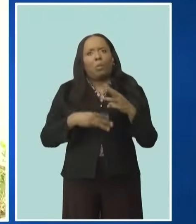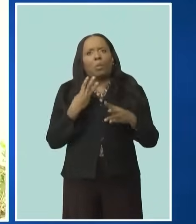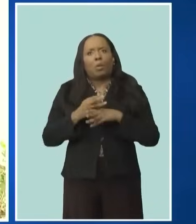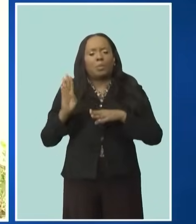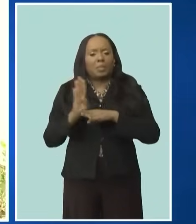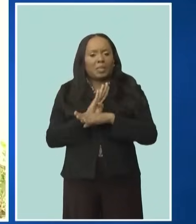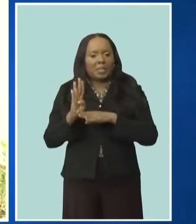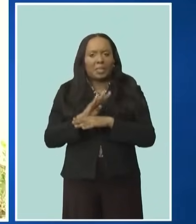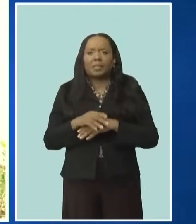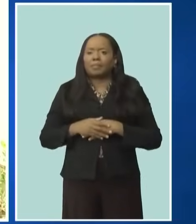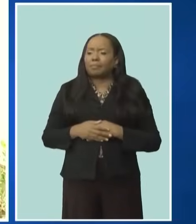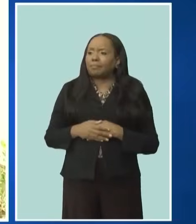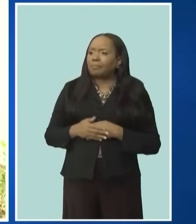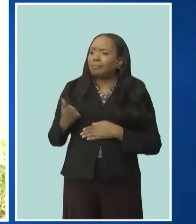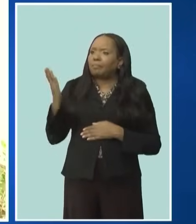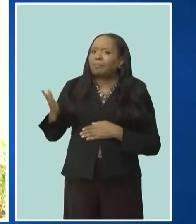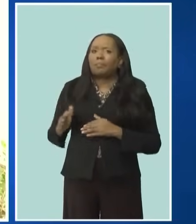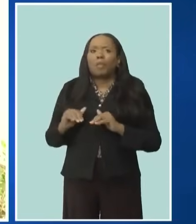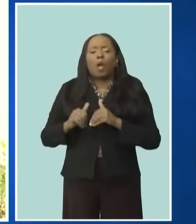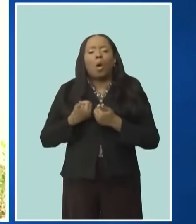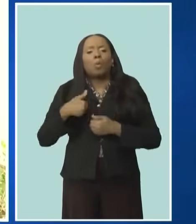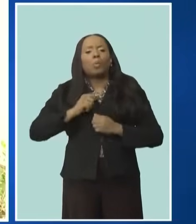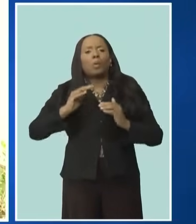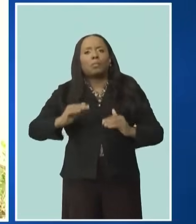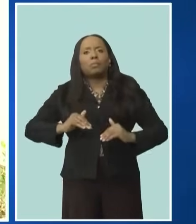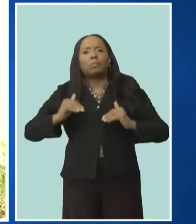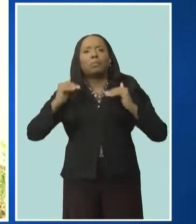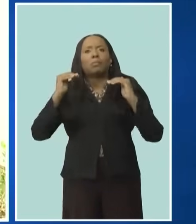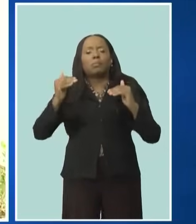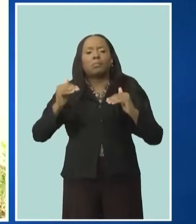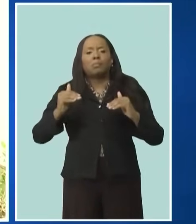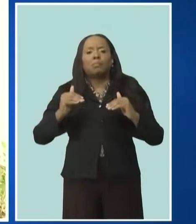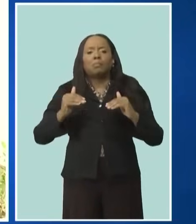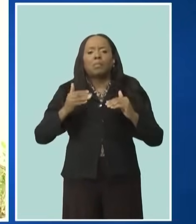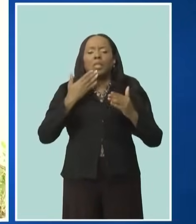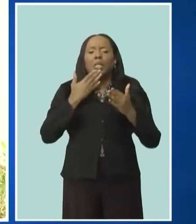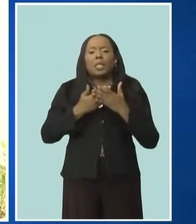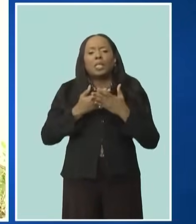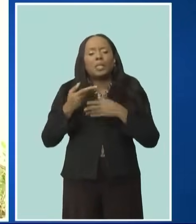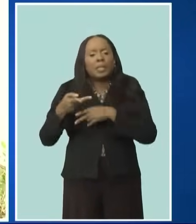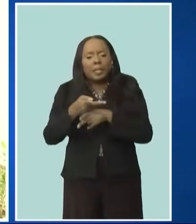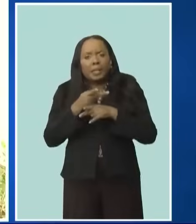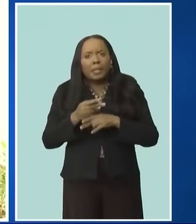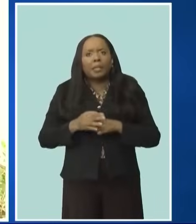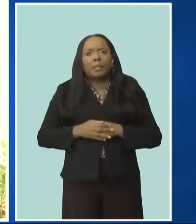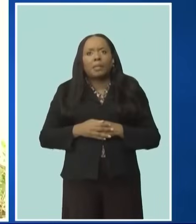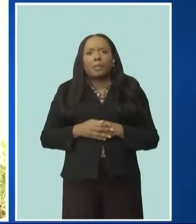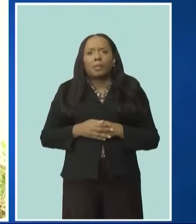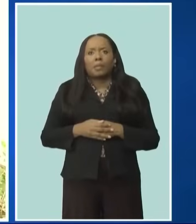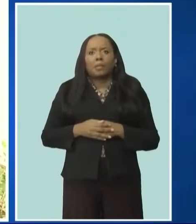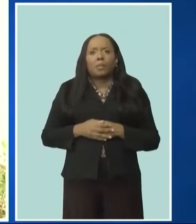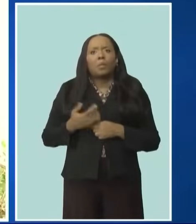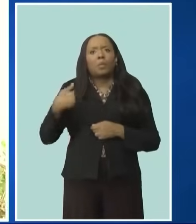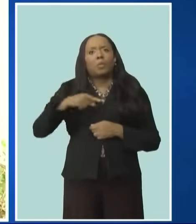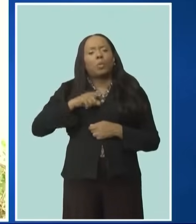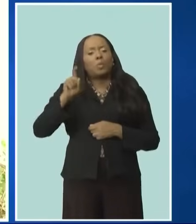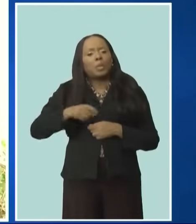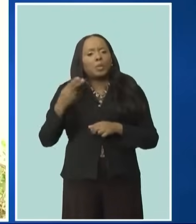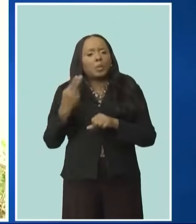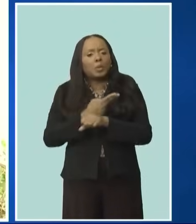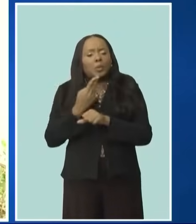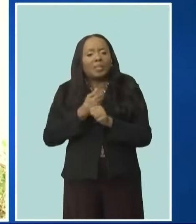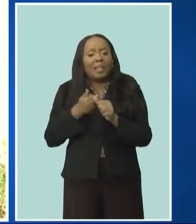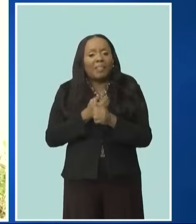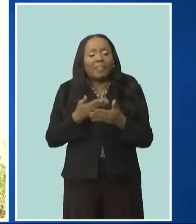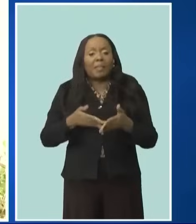advance human care? How do we advance the ability to actually make great decisions? It's ultimately us to use the tool effectively and well. And